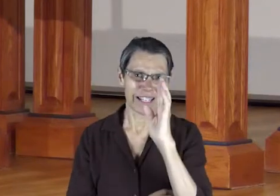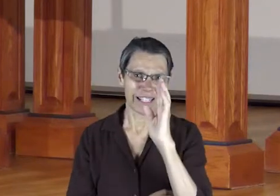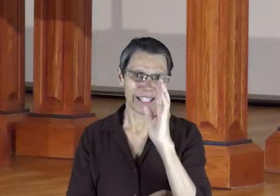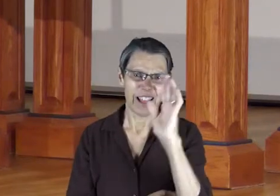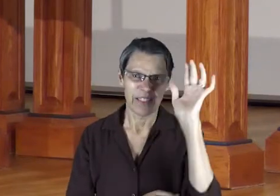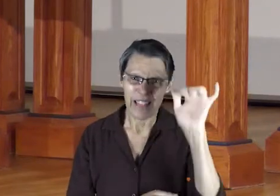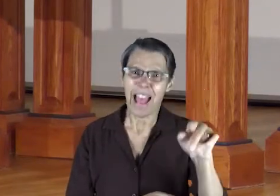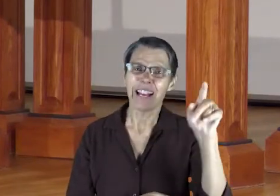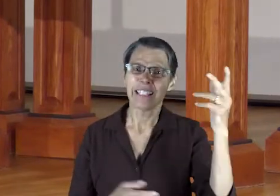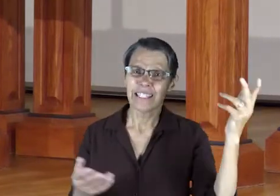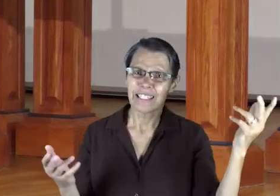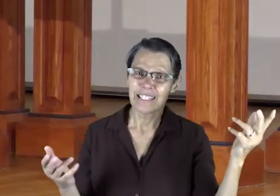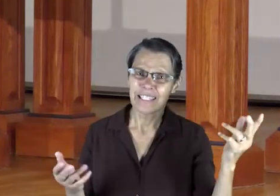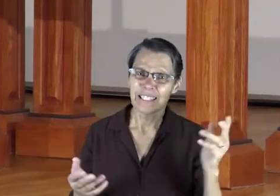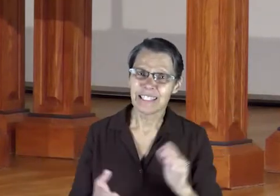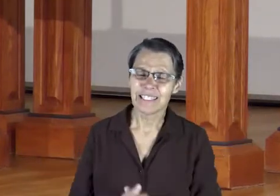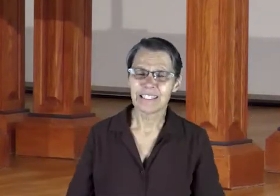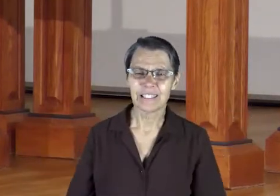Let me ask you again,